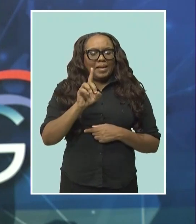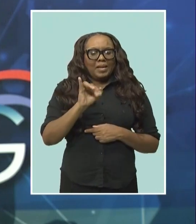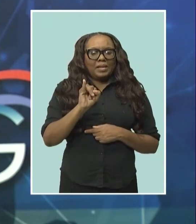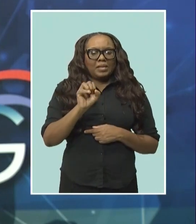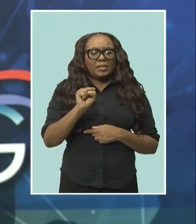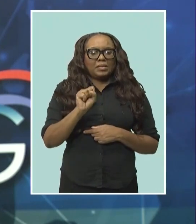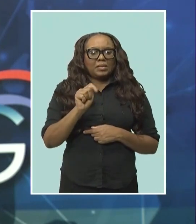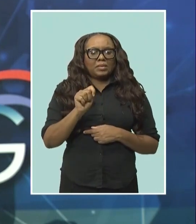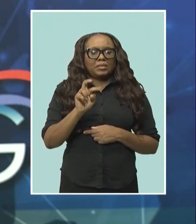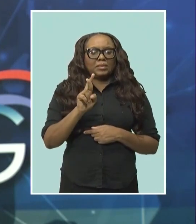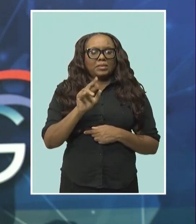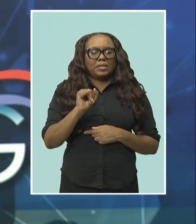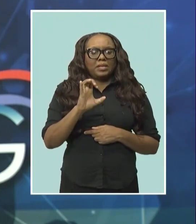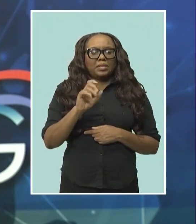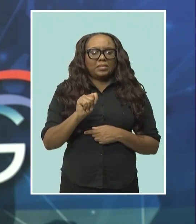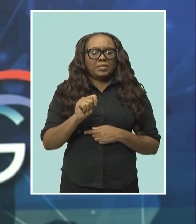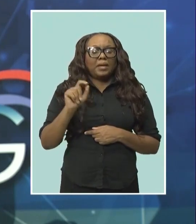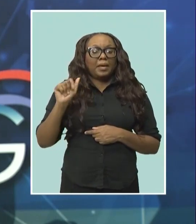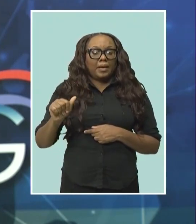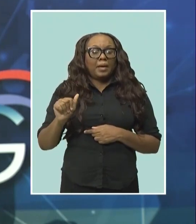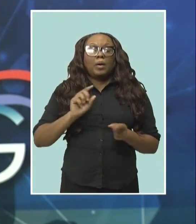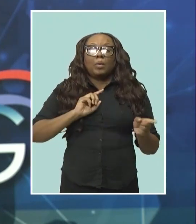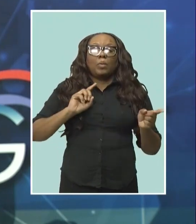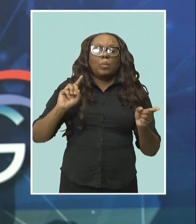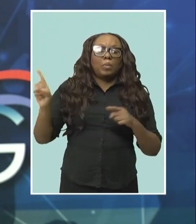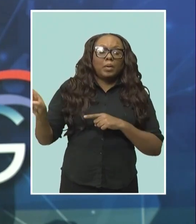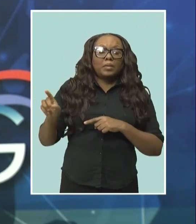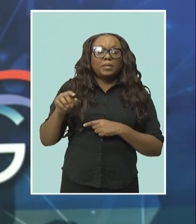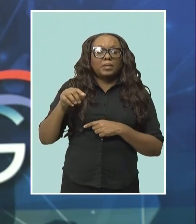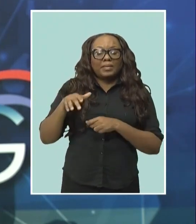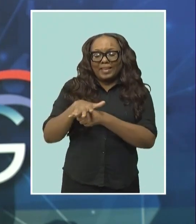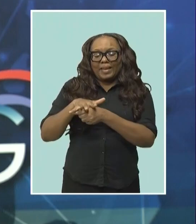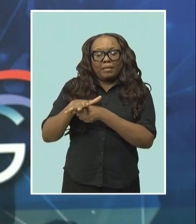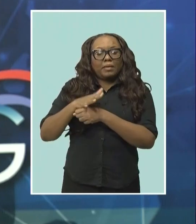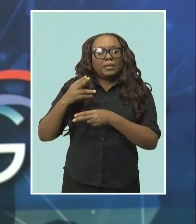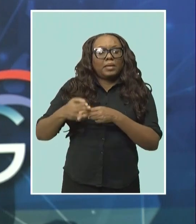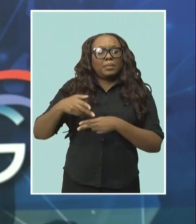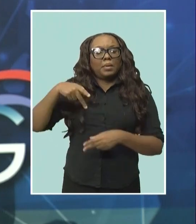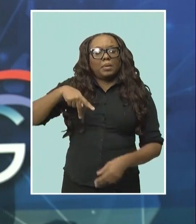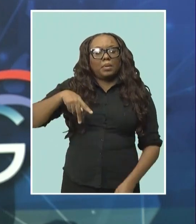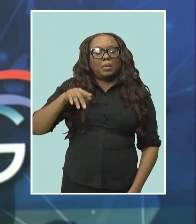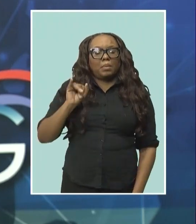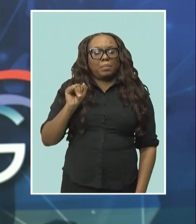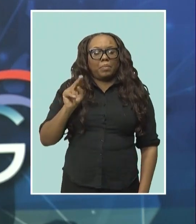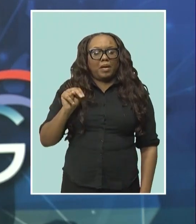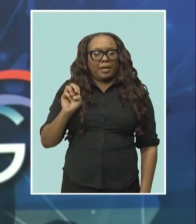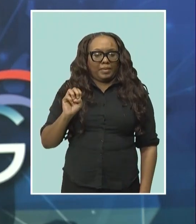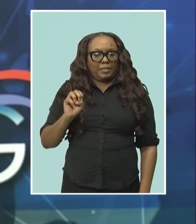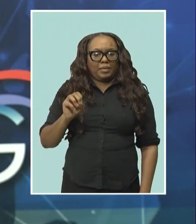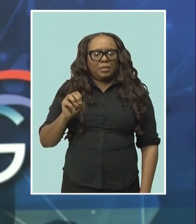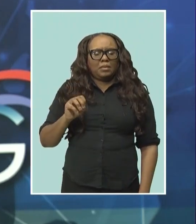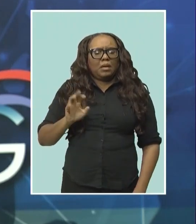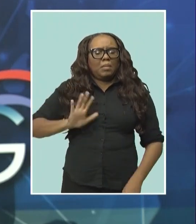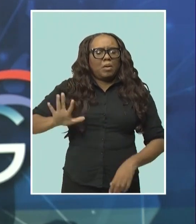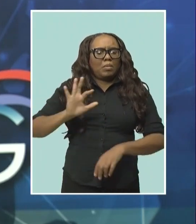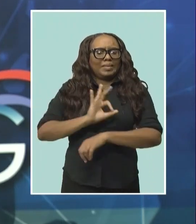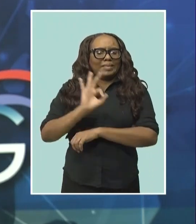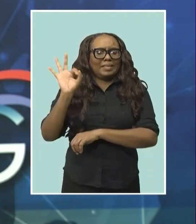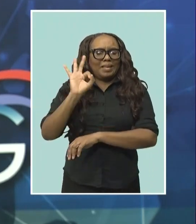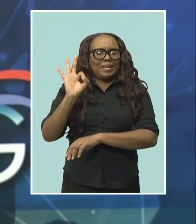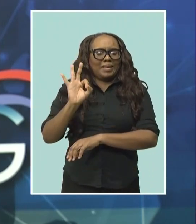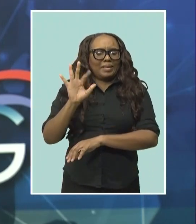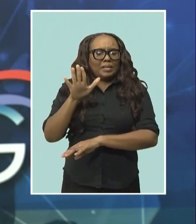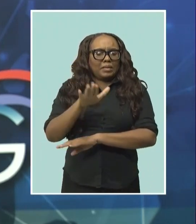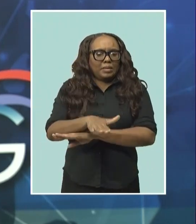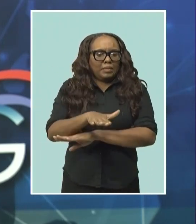respond to Regent Hill, The Pines, St. Michael on receiving the report around 9 p.m. Police were able to confirm the incident and